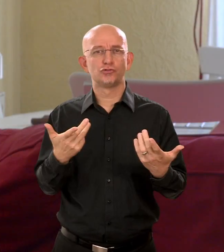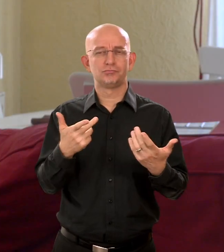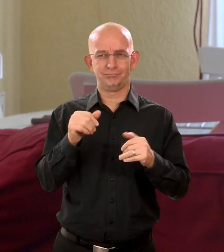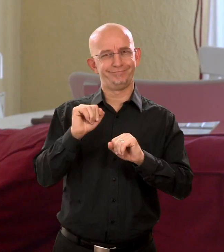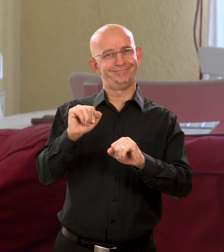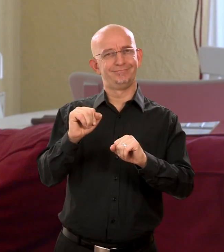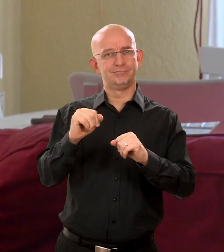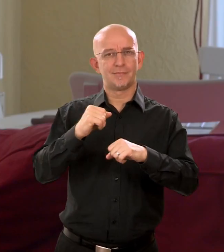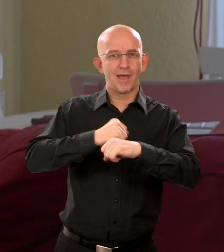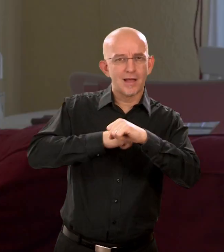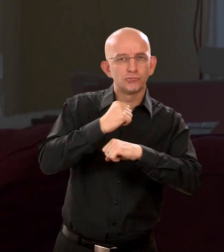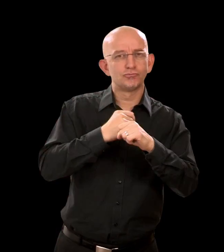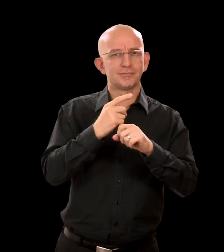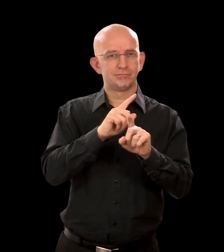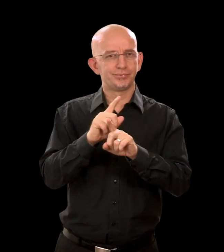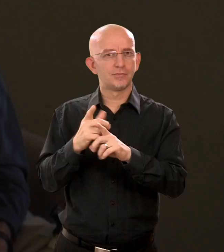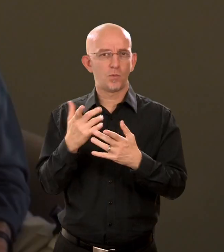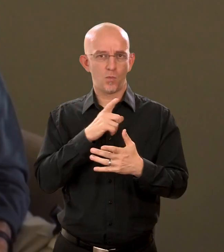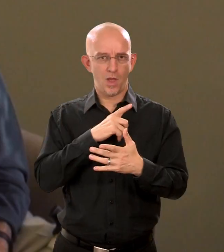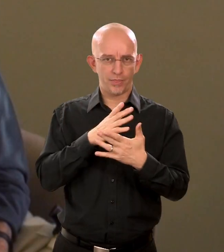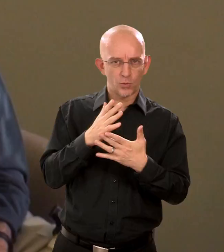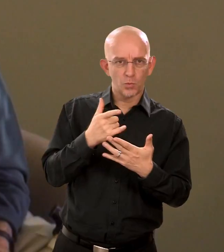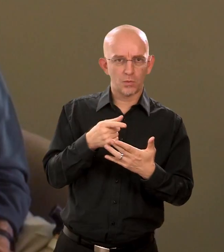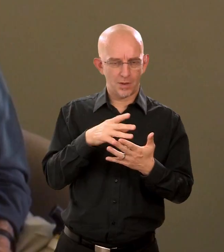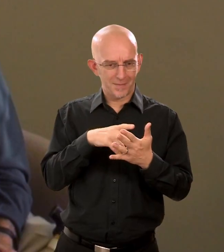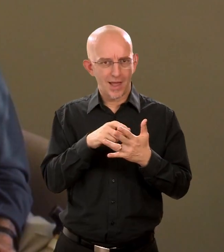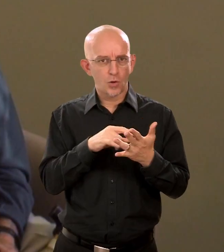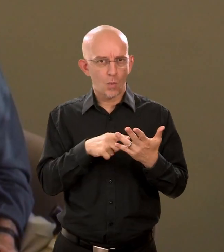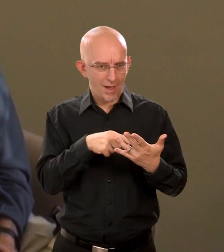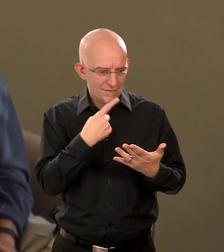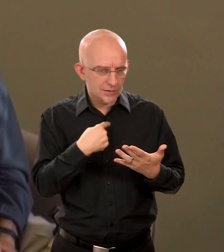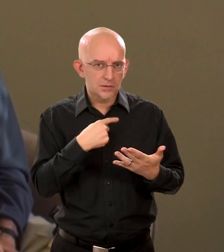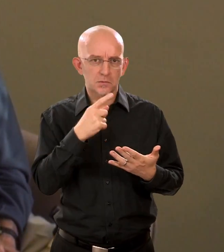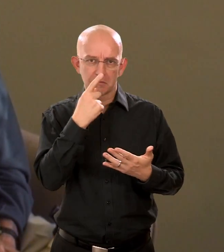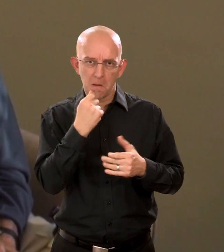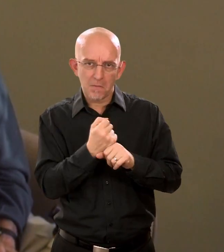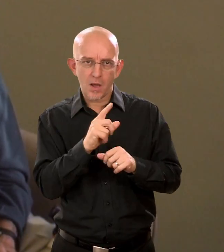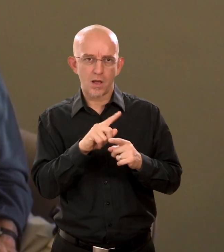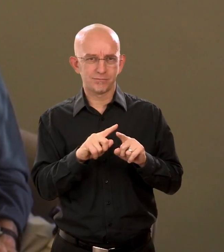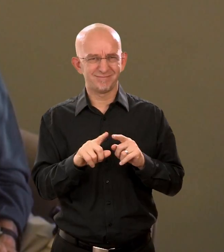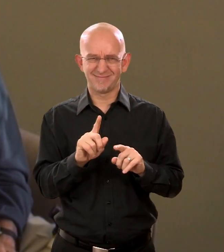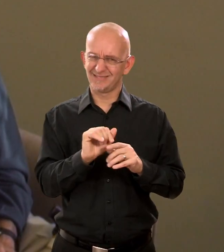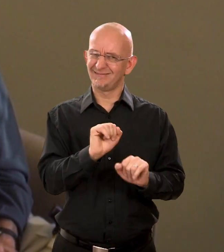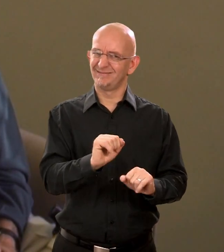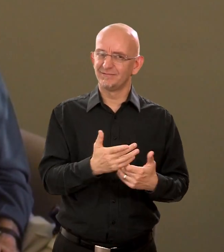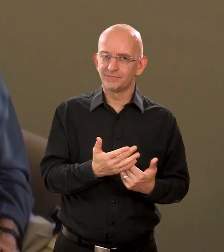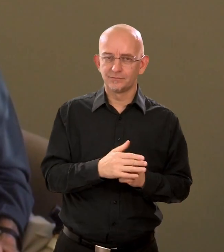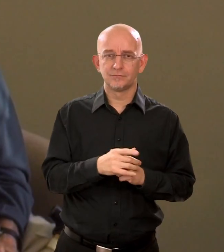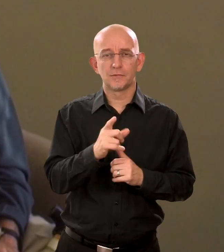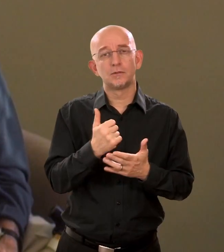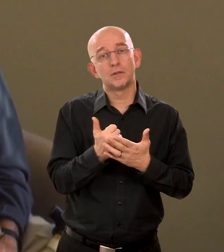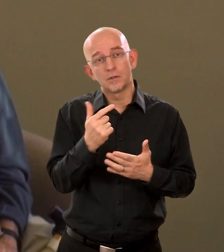of what to make, so there's probably that sort of thing. The great thing, I think all the boys today, they'll